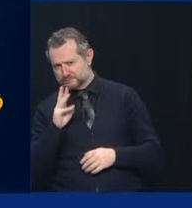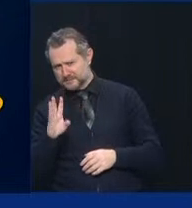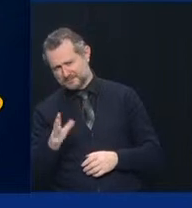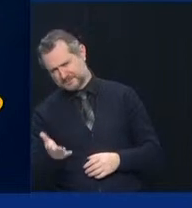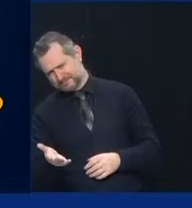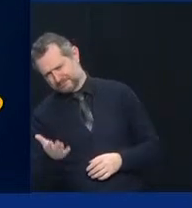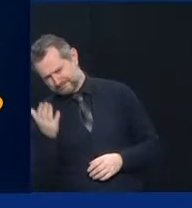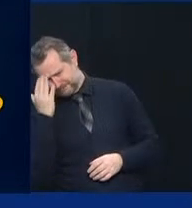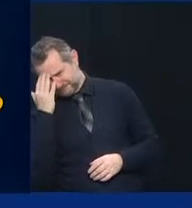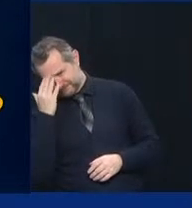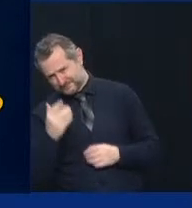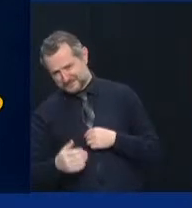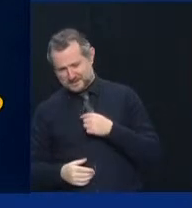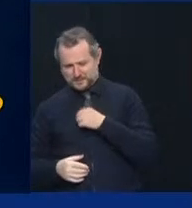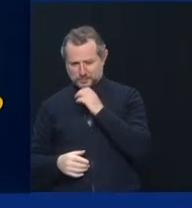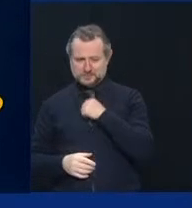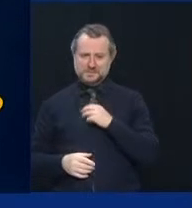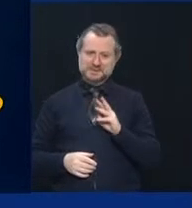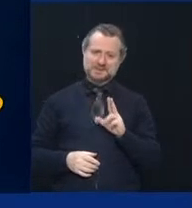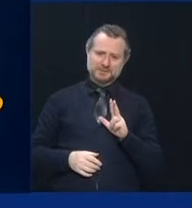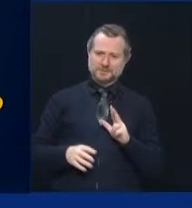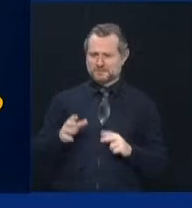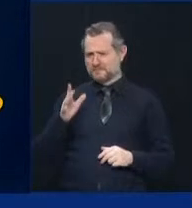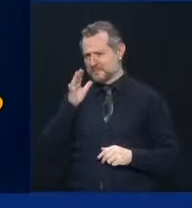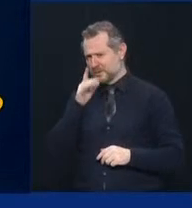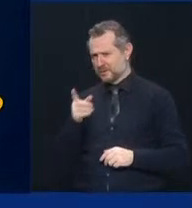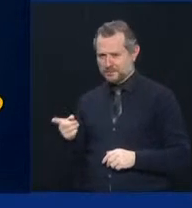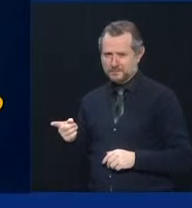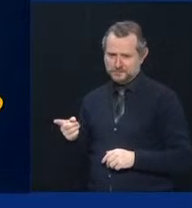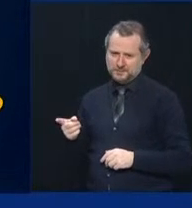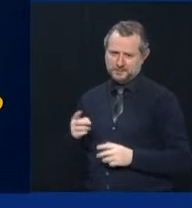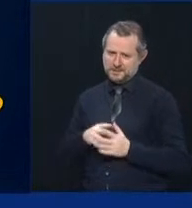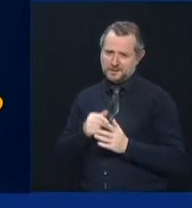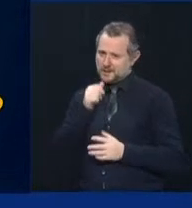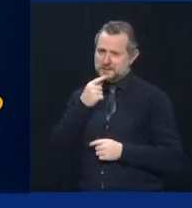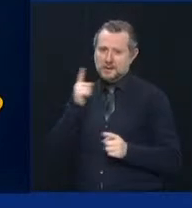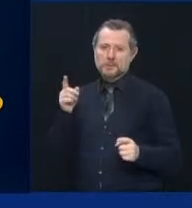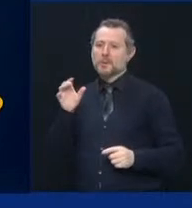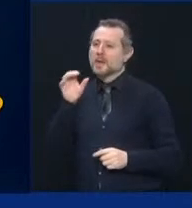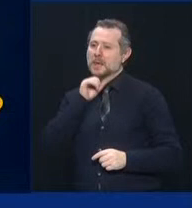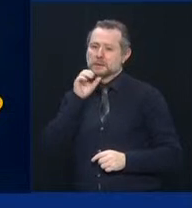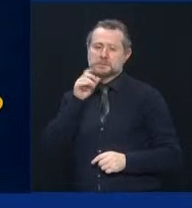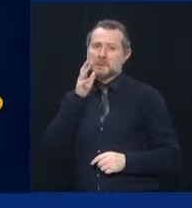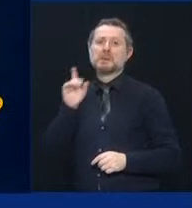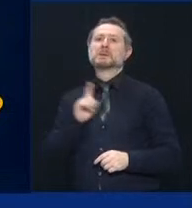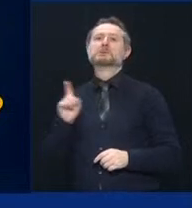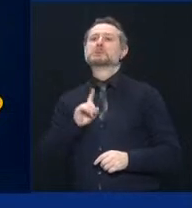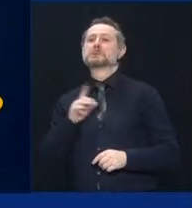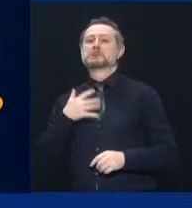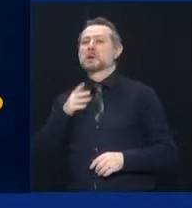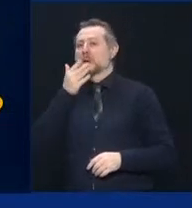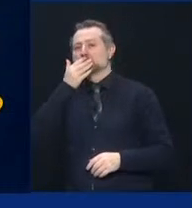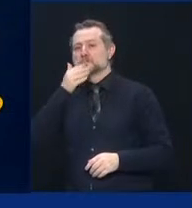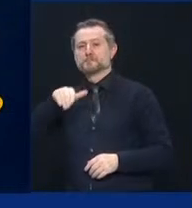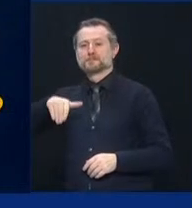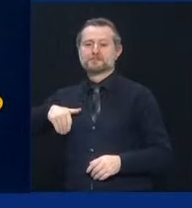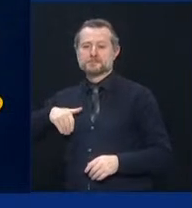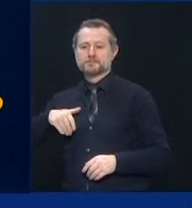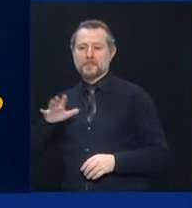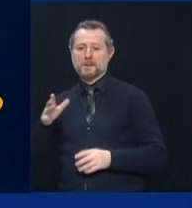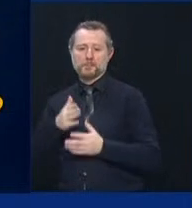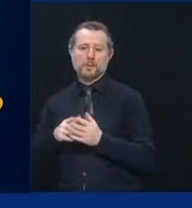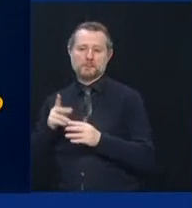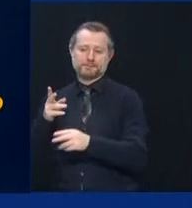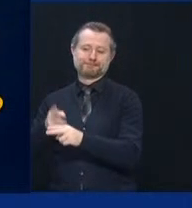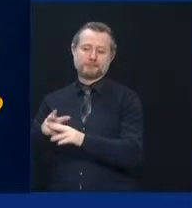away about your age when I say you're in the 65 plus group. But that's a personal family